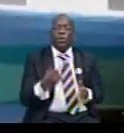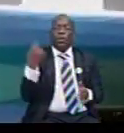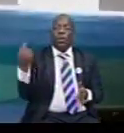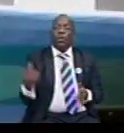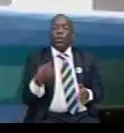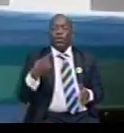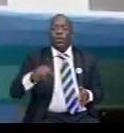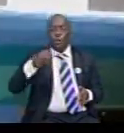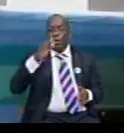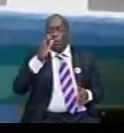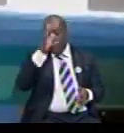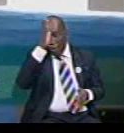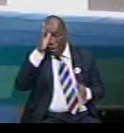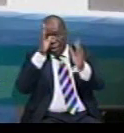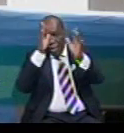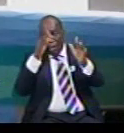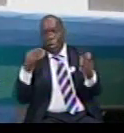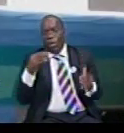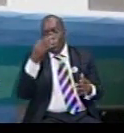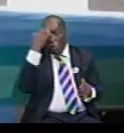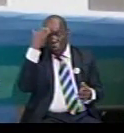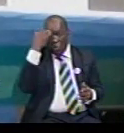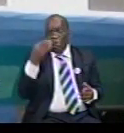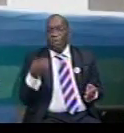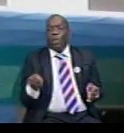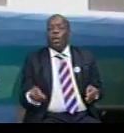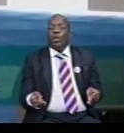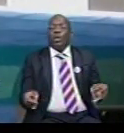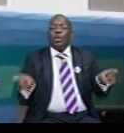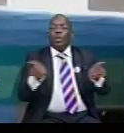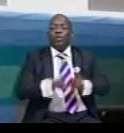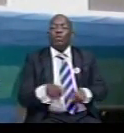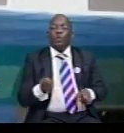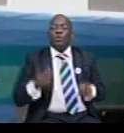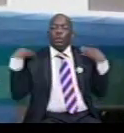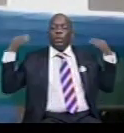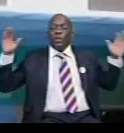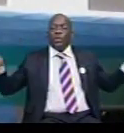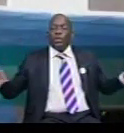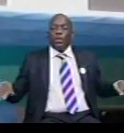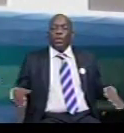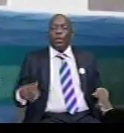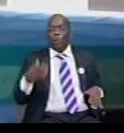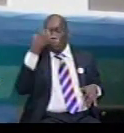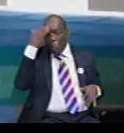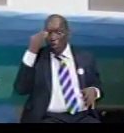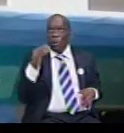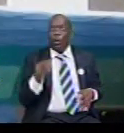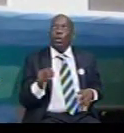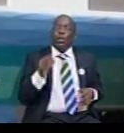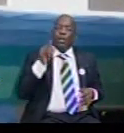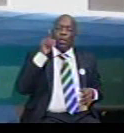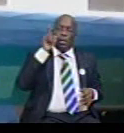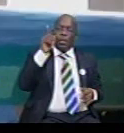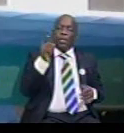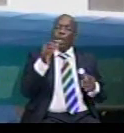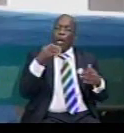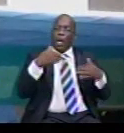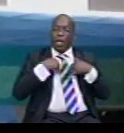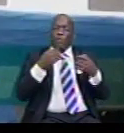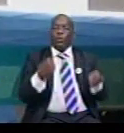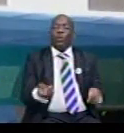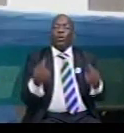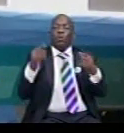knows, even the angels do not know. He has climbed up to the height of spirituality above